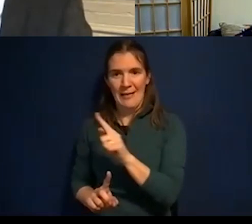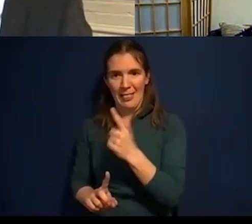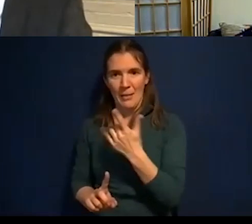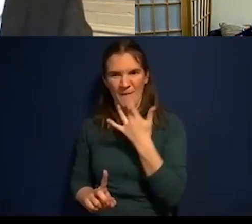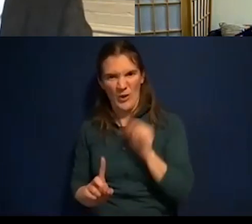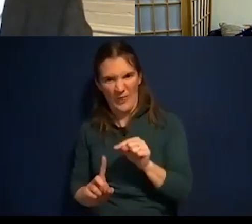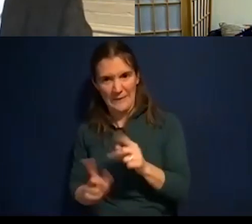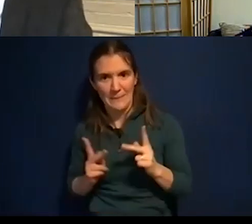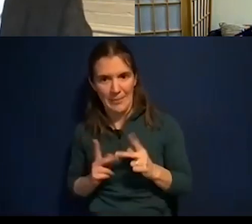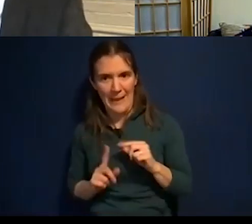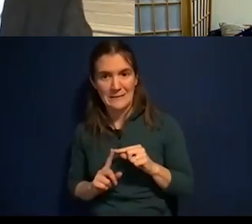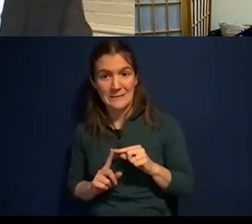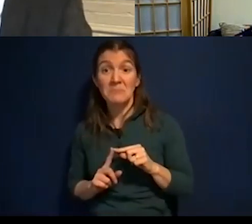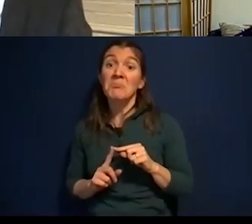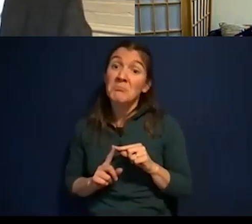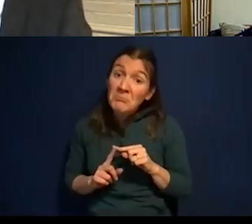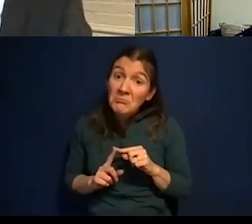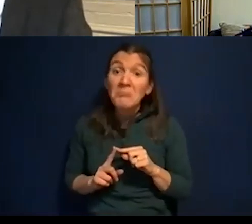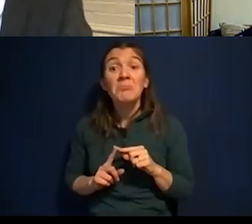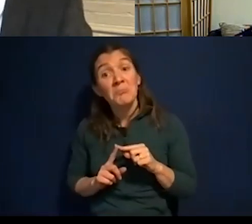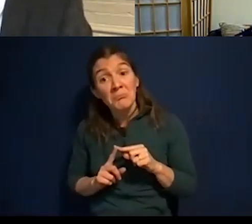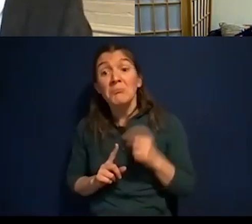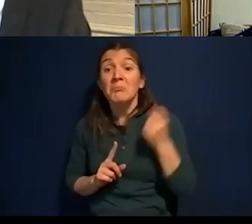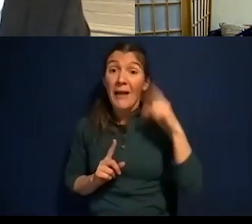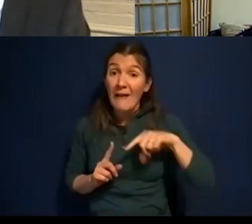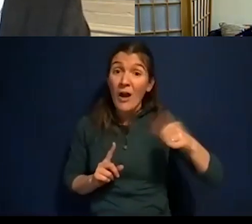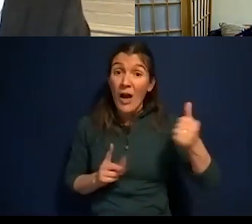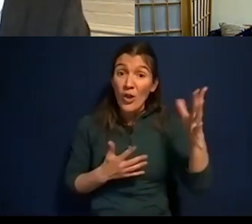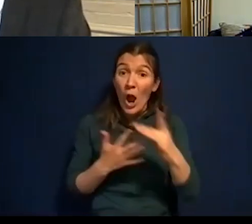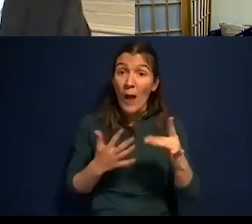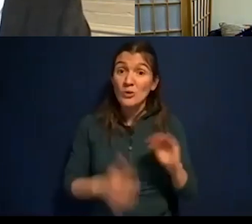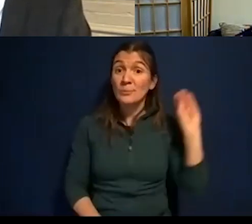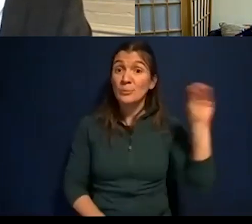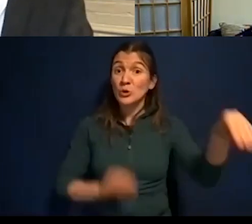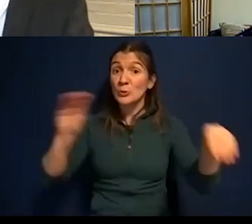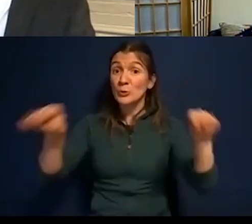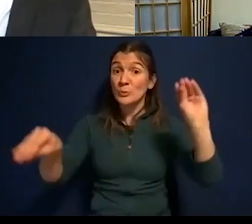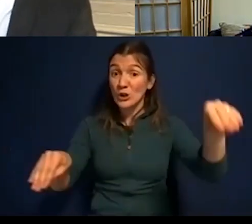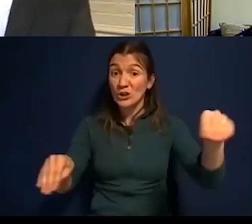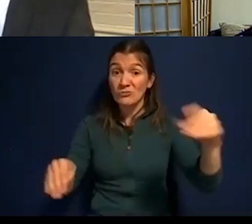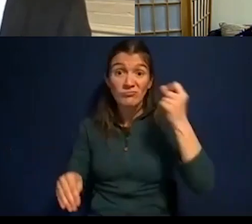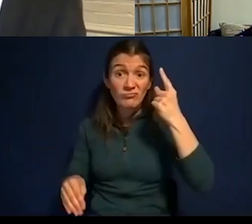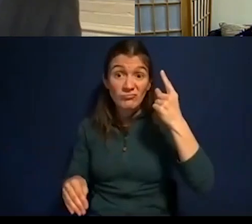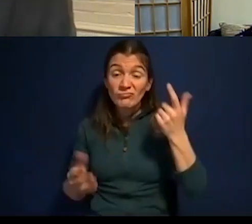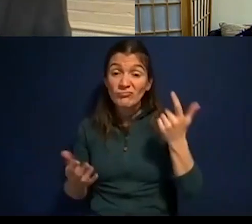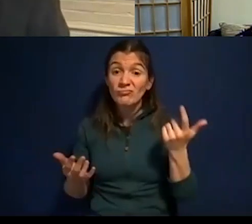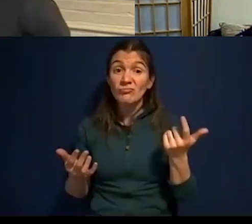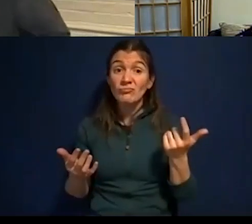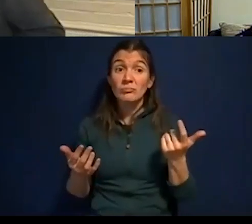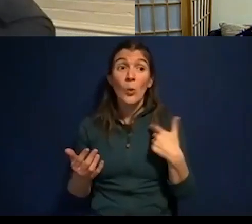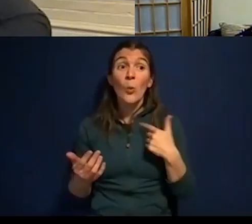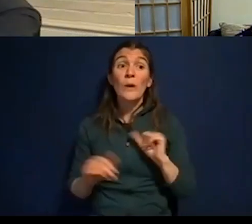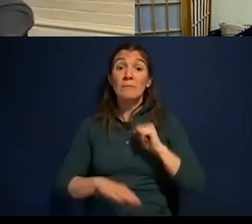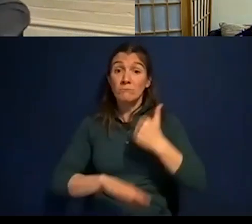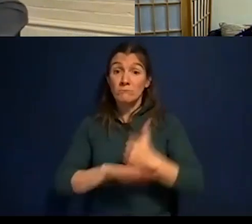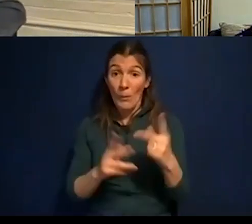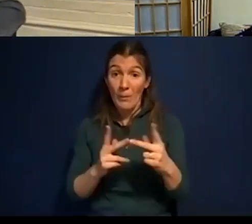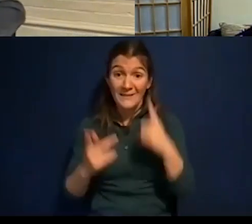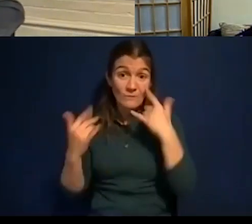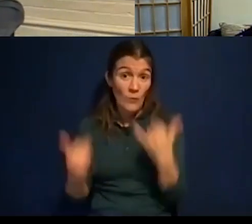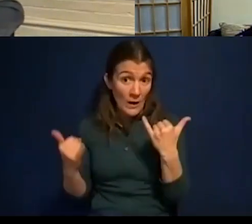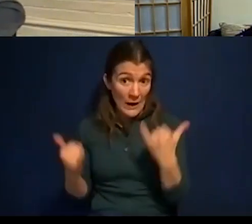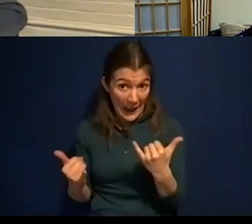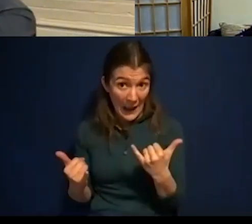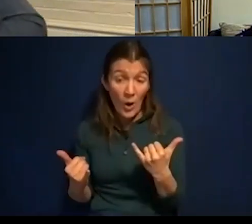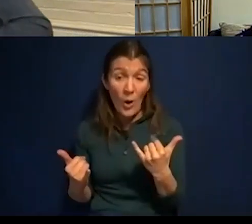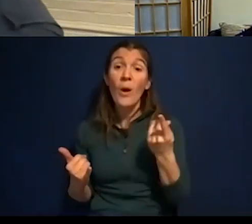project. I think there's also the possibility among the different permutations of how this could unfold, there's the possibility